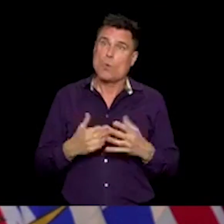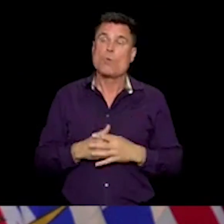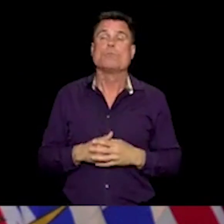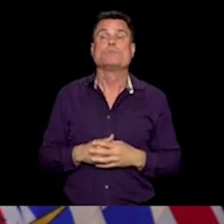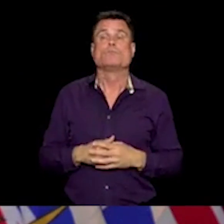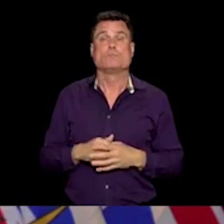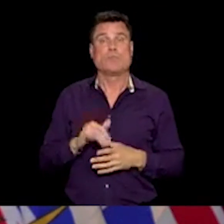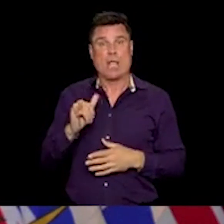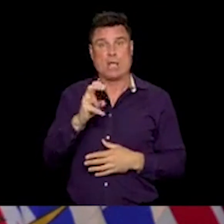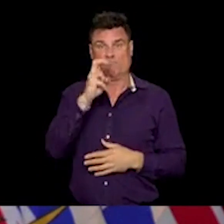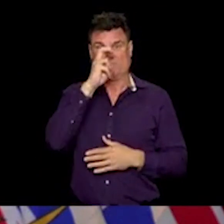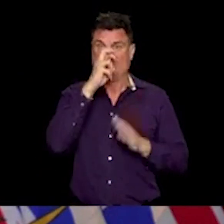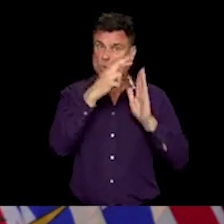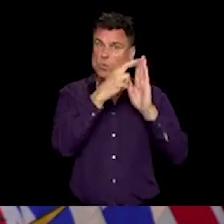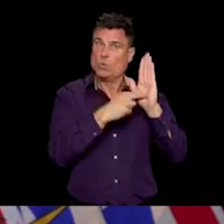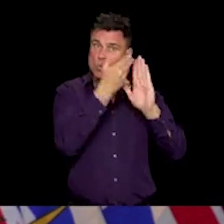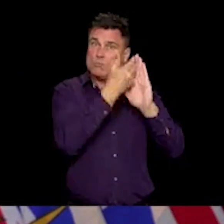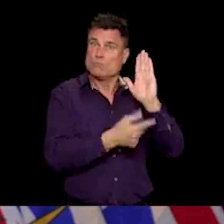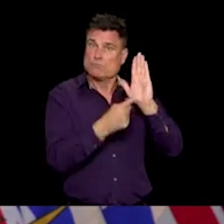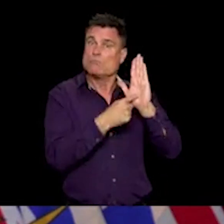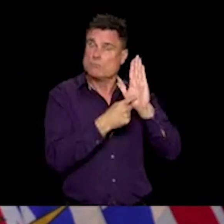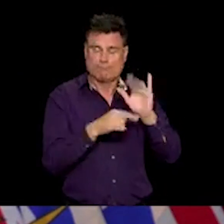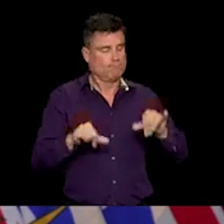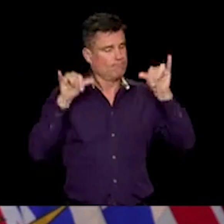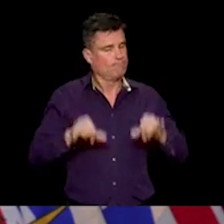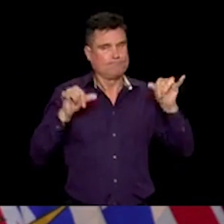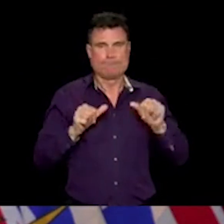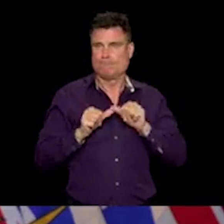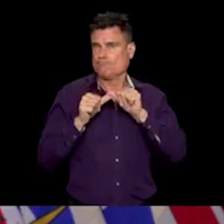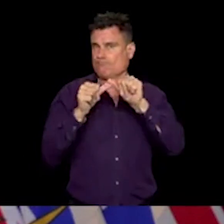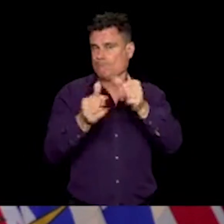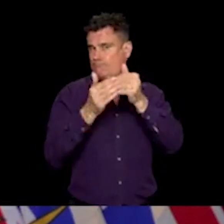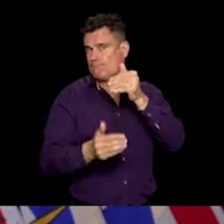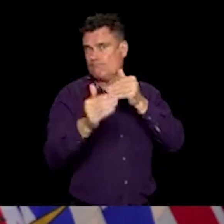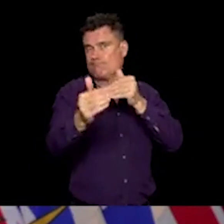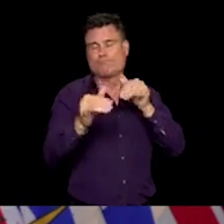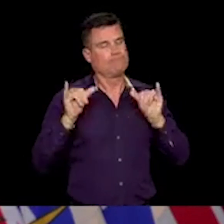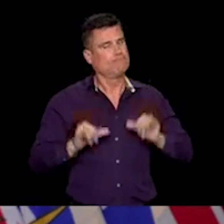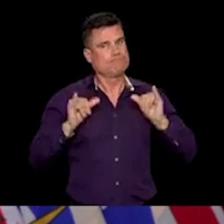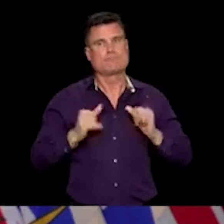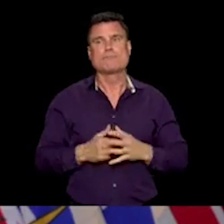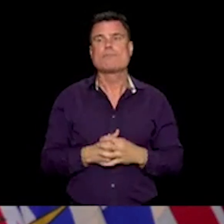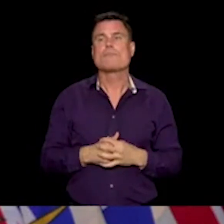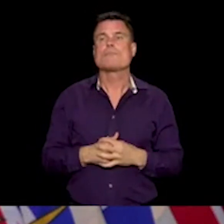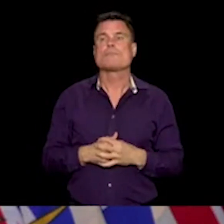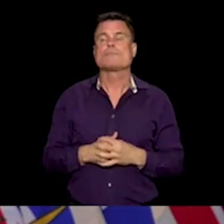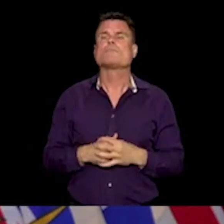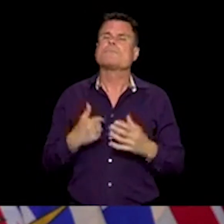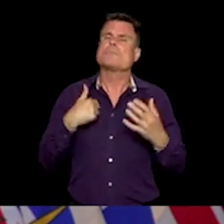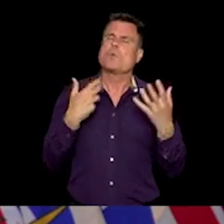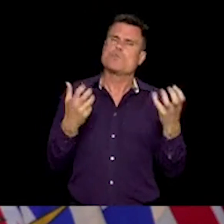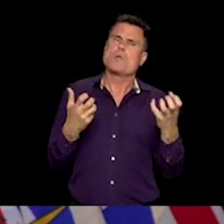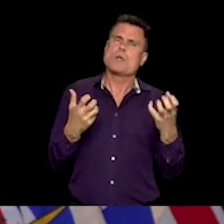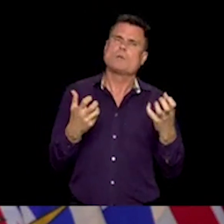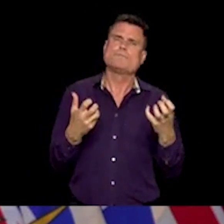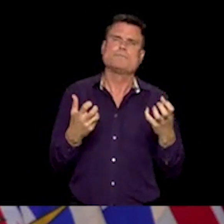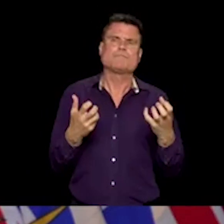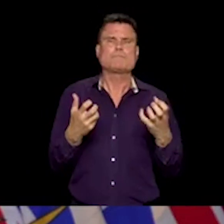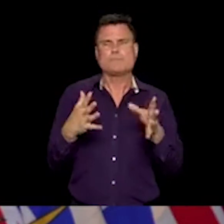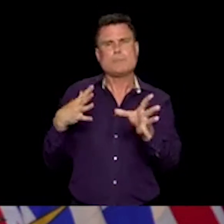to hear that very similar measures are now being taken by Alberta, and we feel that these are important measures to protect